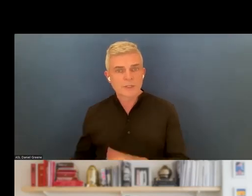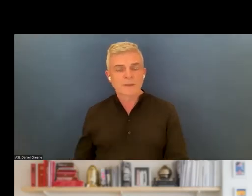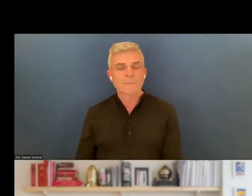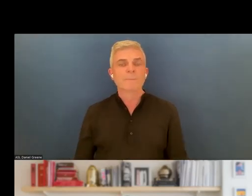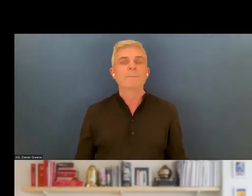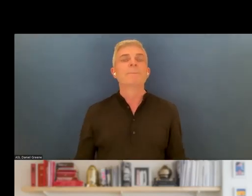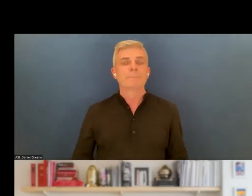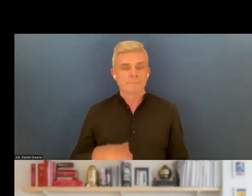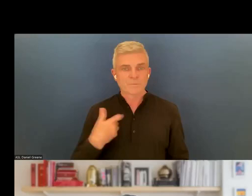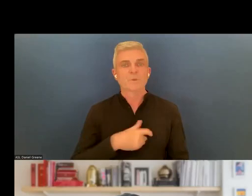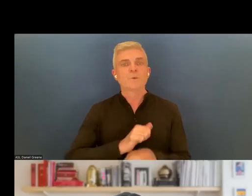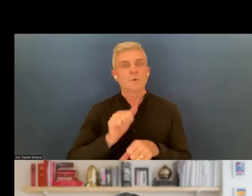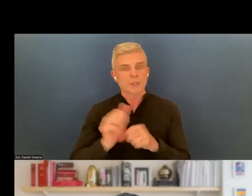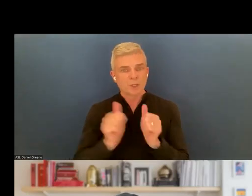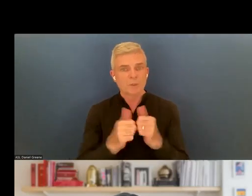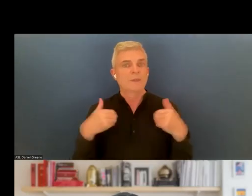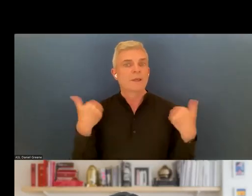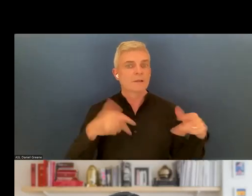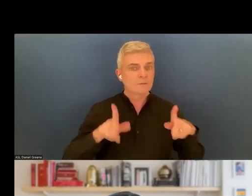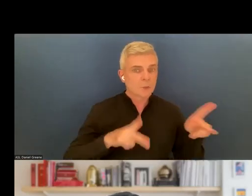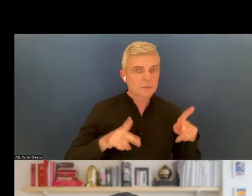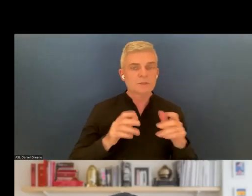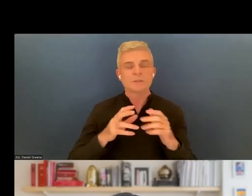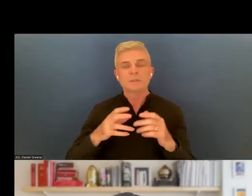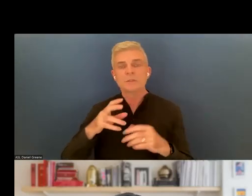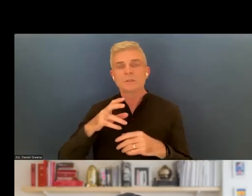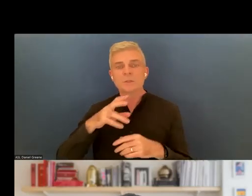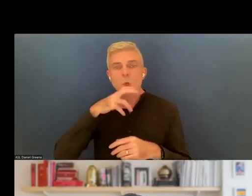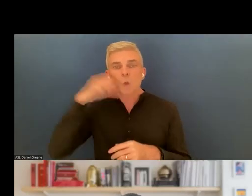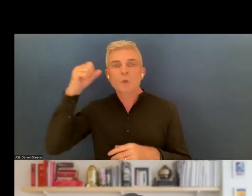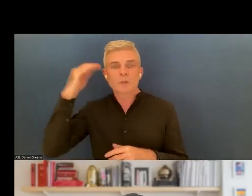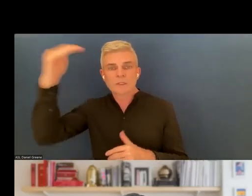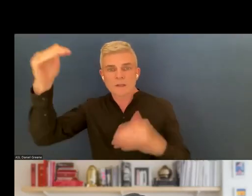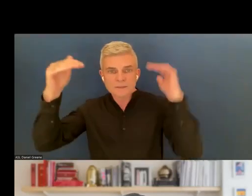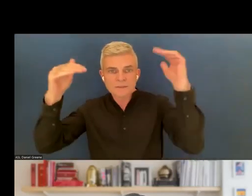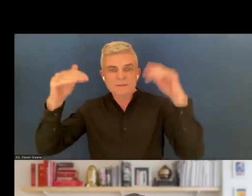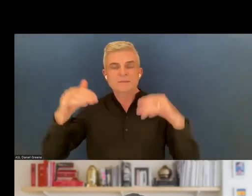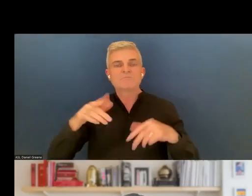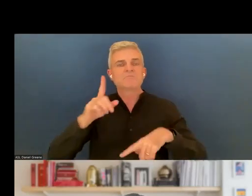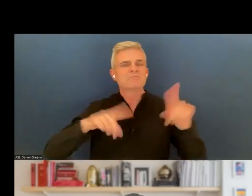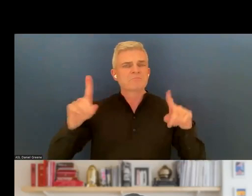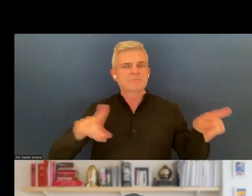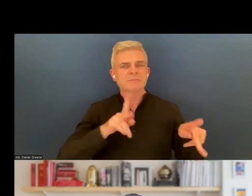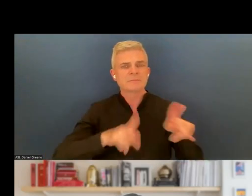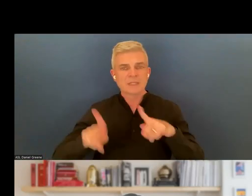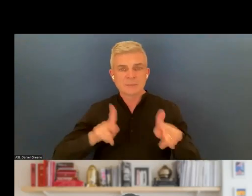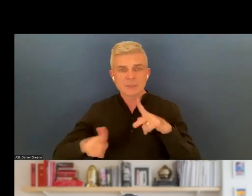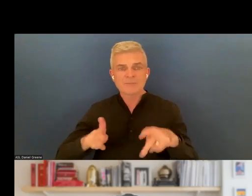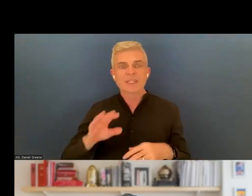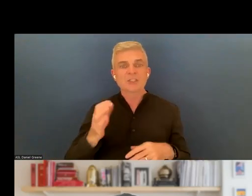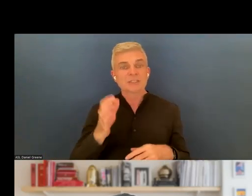We're working with young folks. We're working with the older adult population, a range of folks, and just listening a little bit